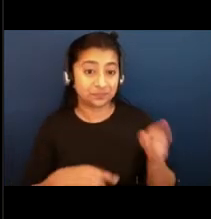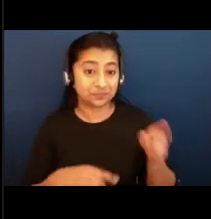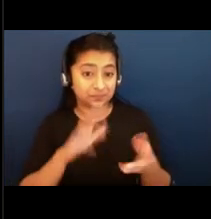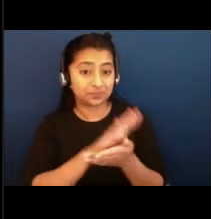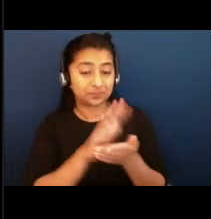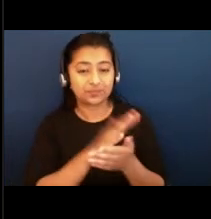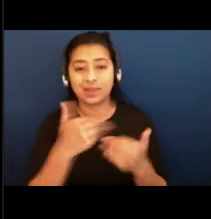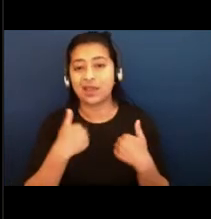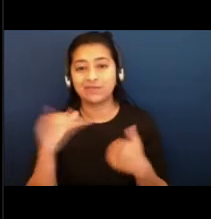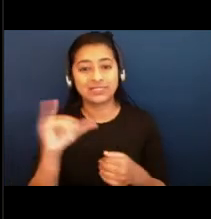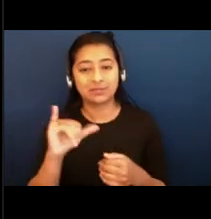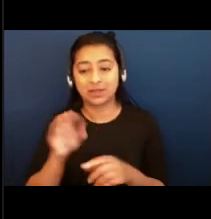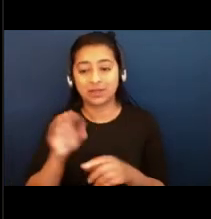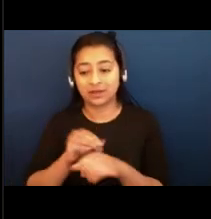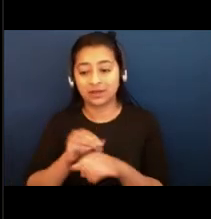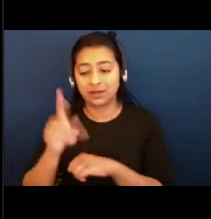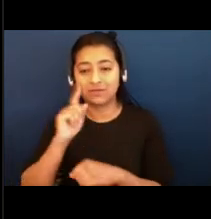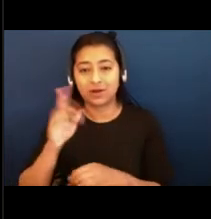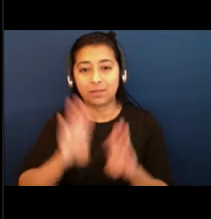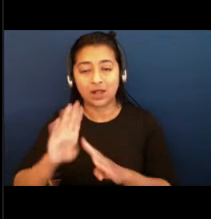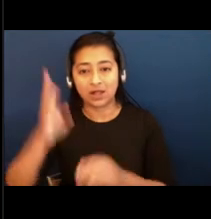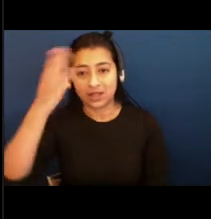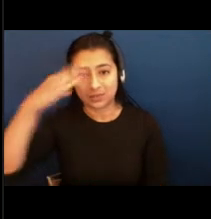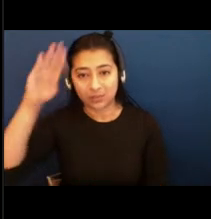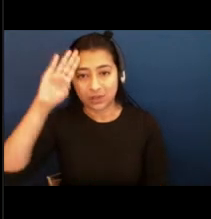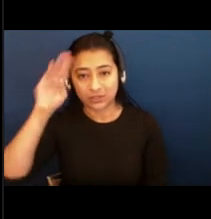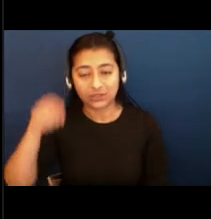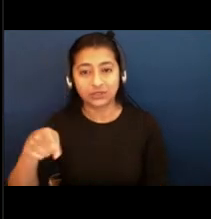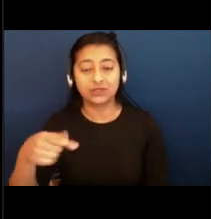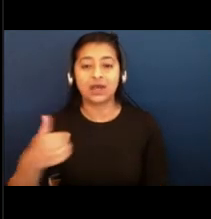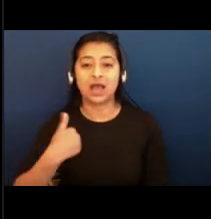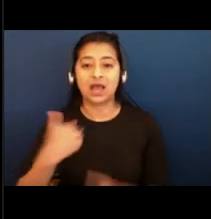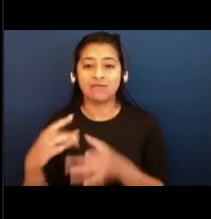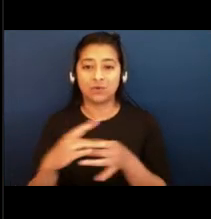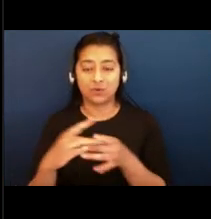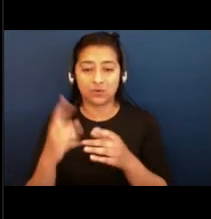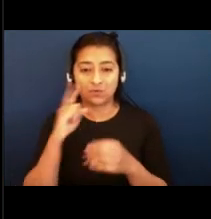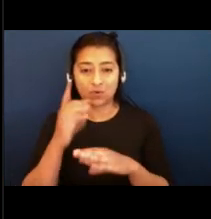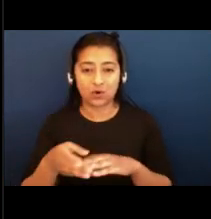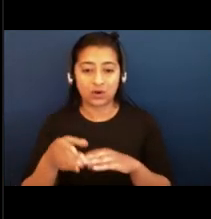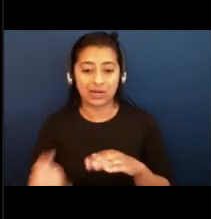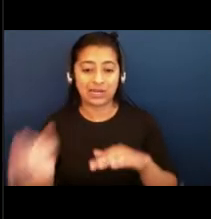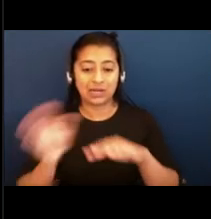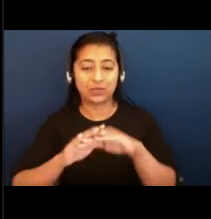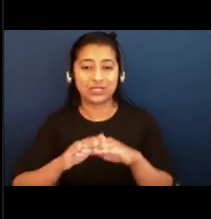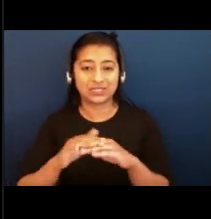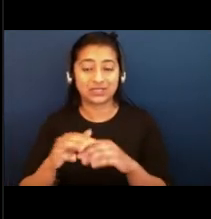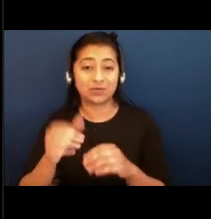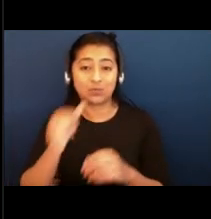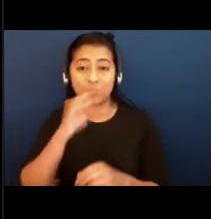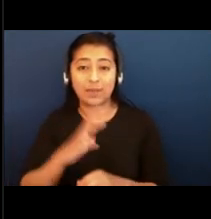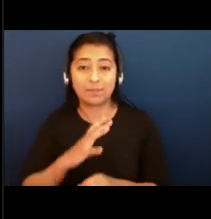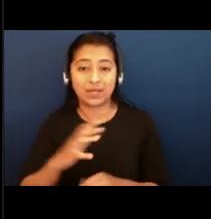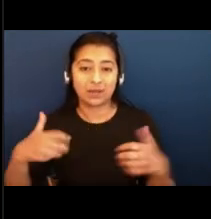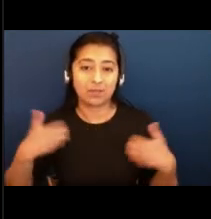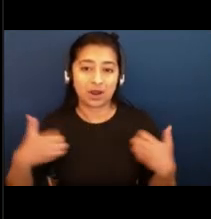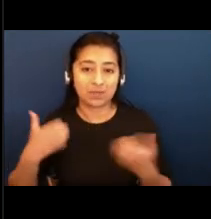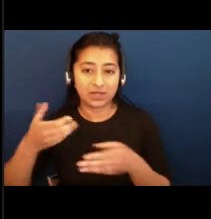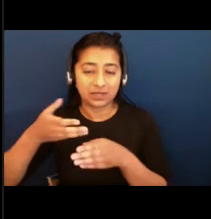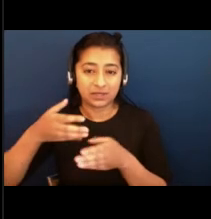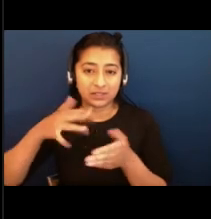for biological anthropology, where there's a correlation in terms of the increase of women primatologists. Bolnick et